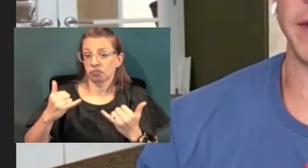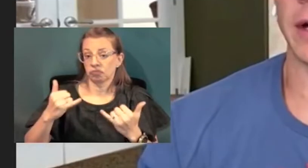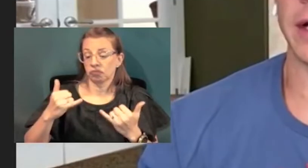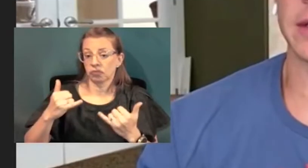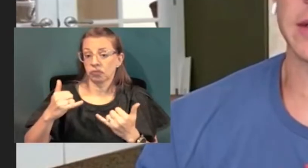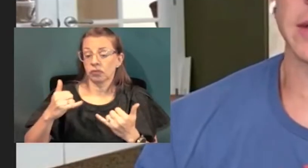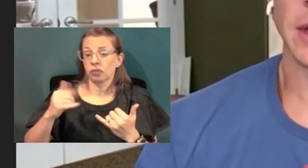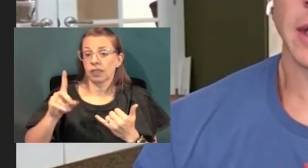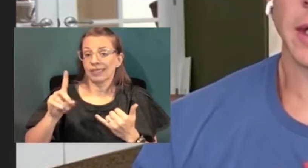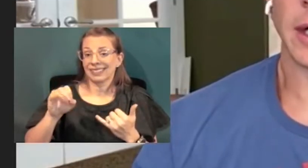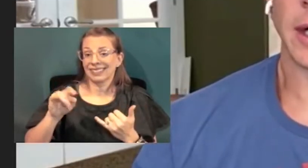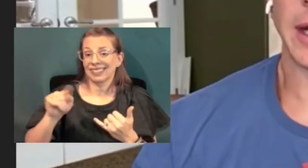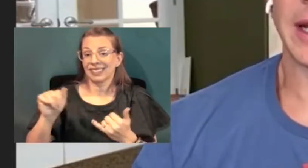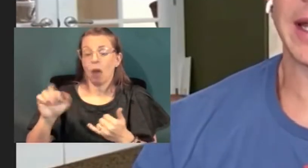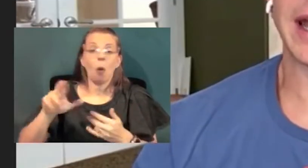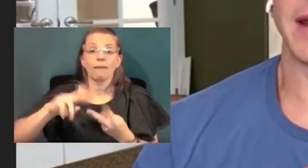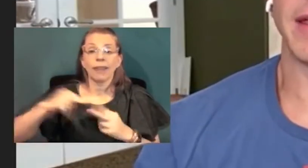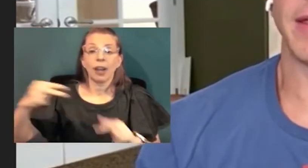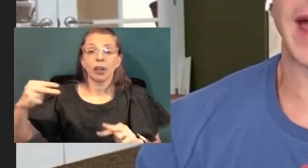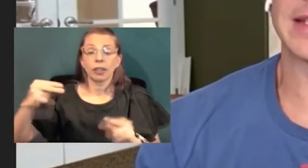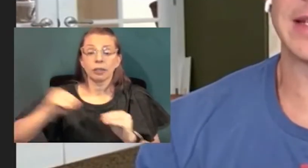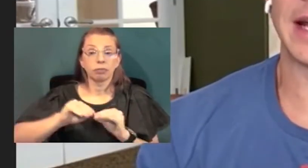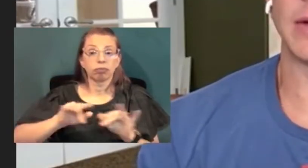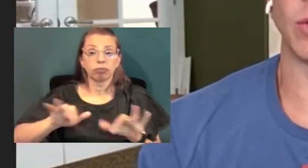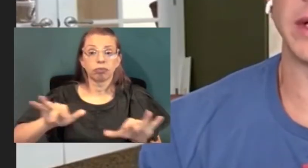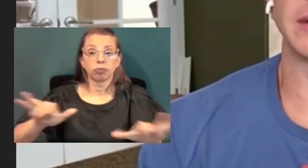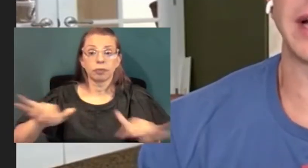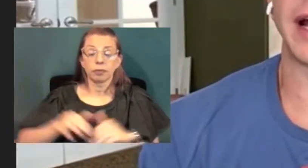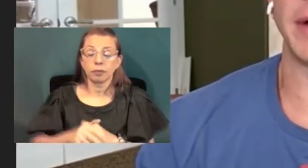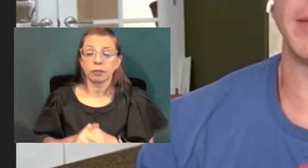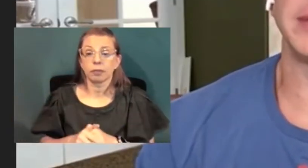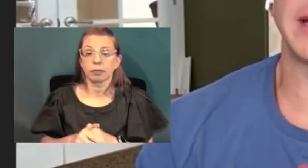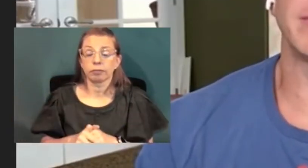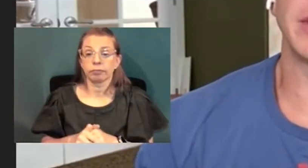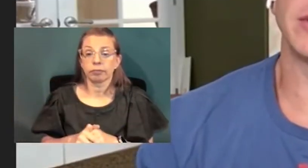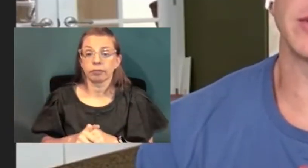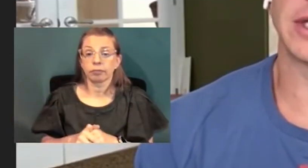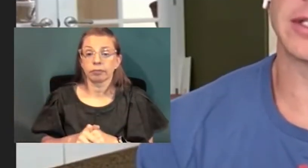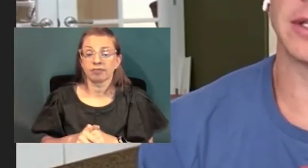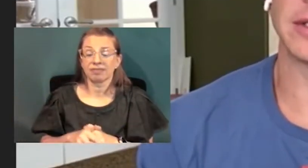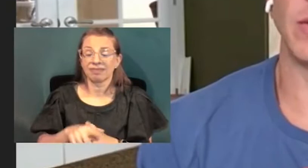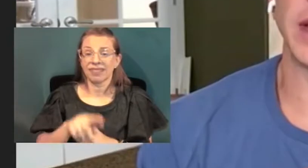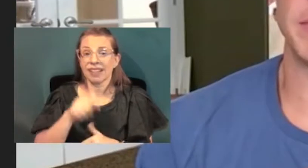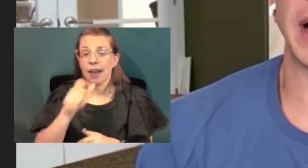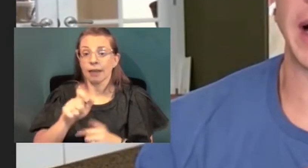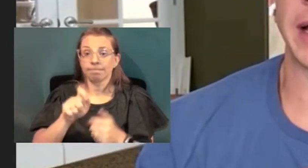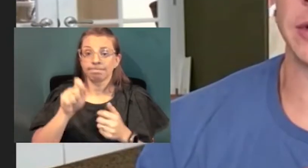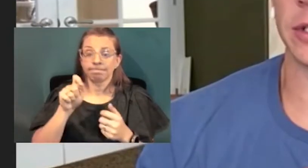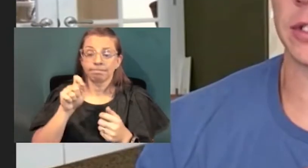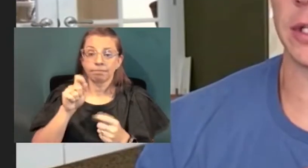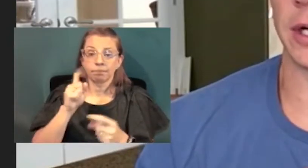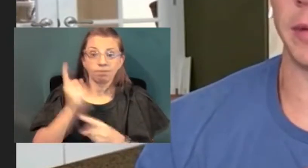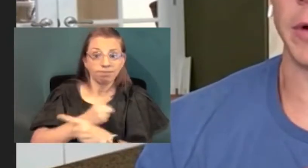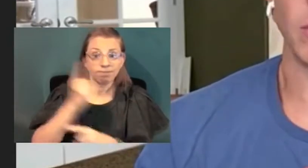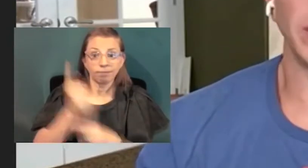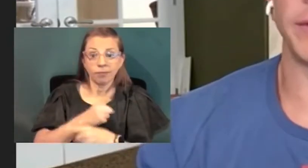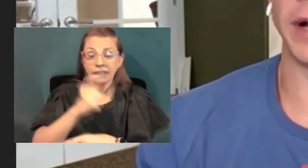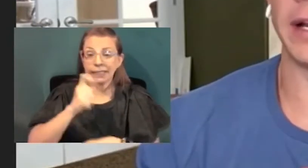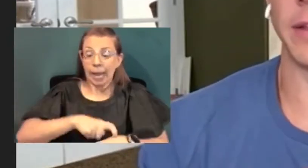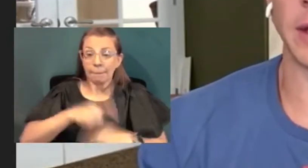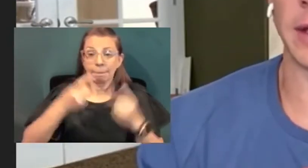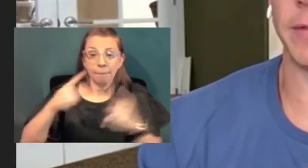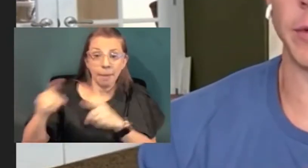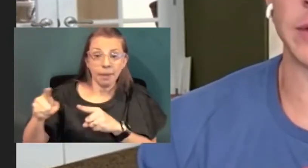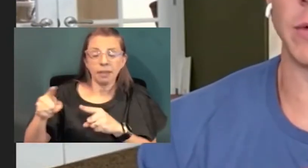the variants, and again, that is not real-time updated, but usually it's a week behind, just really